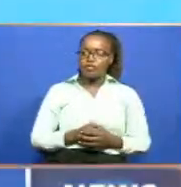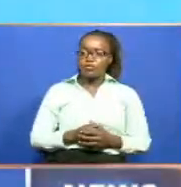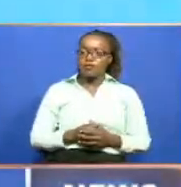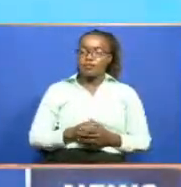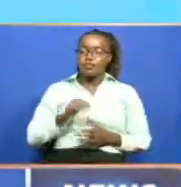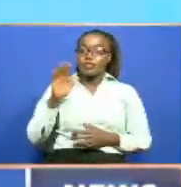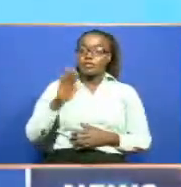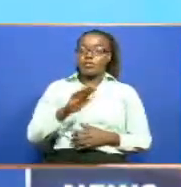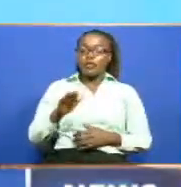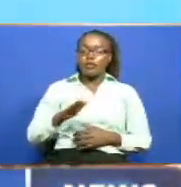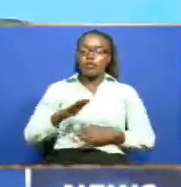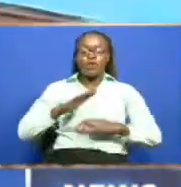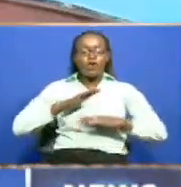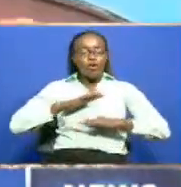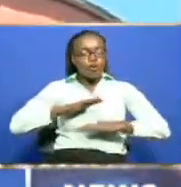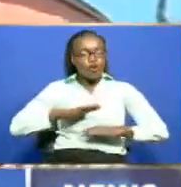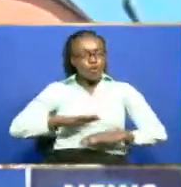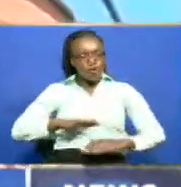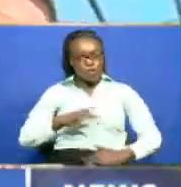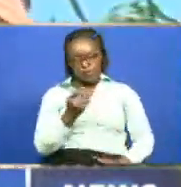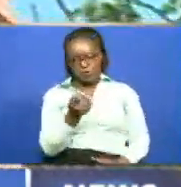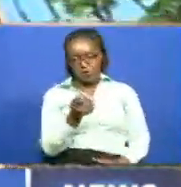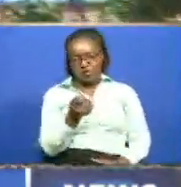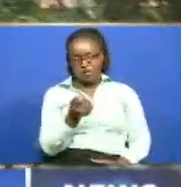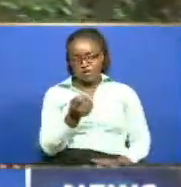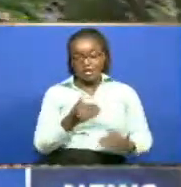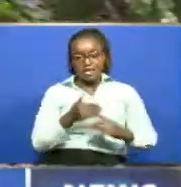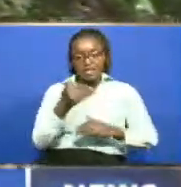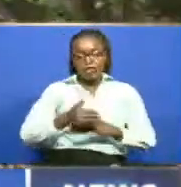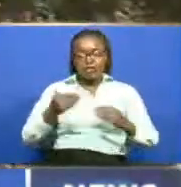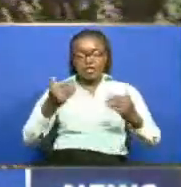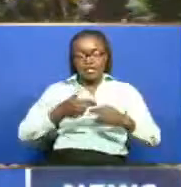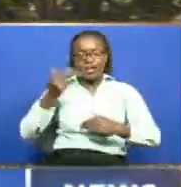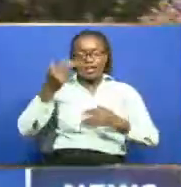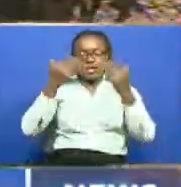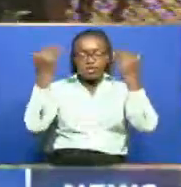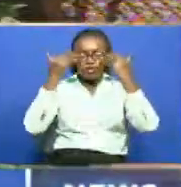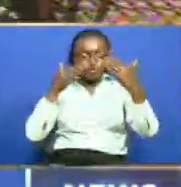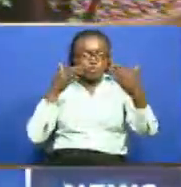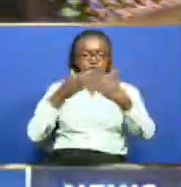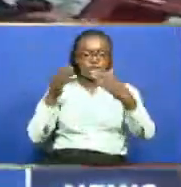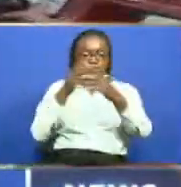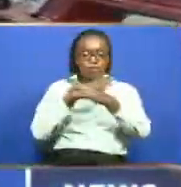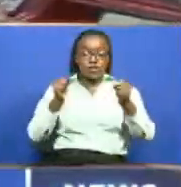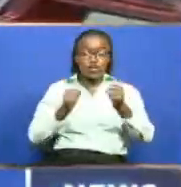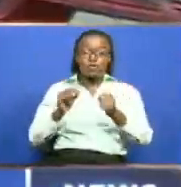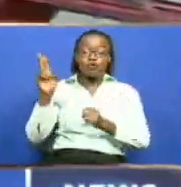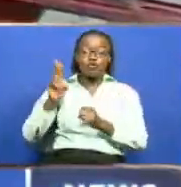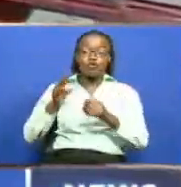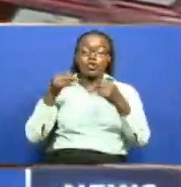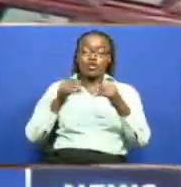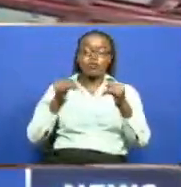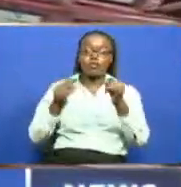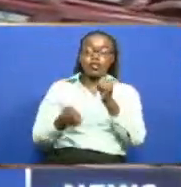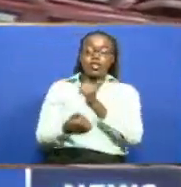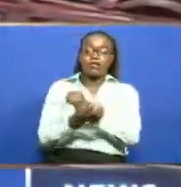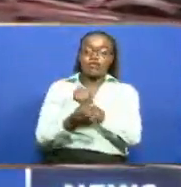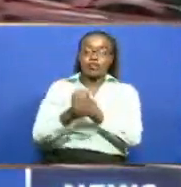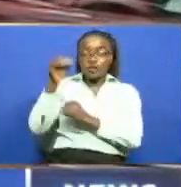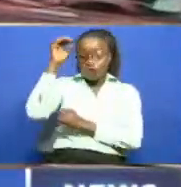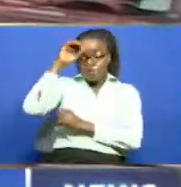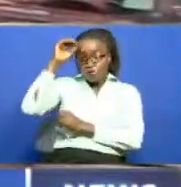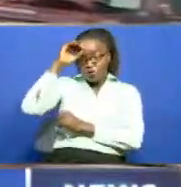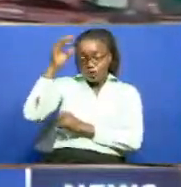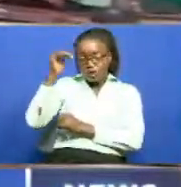Parliament can temporarily breathe easy after the High Court blocked President Uhuru Kenyatta from implementing an advisory opinion by the